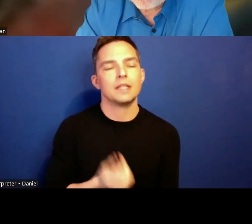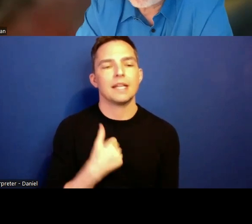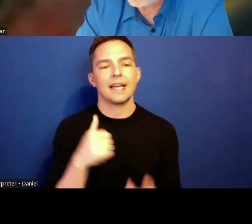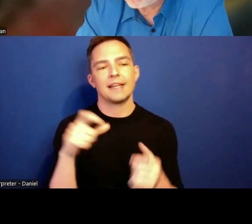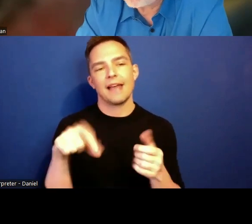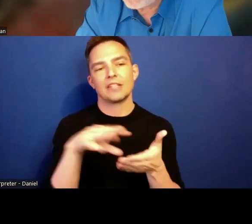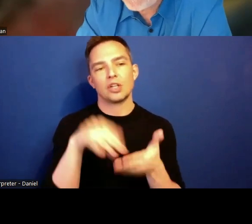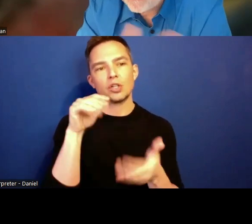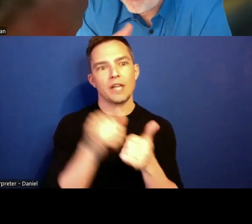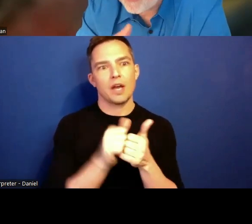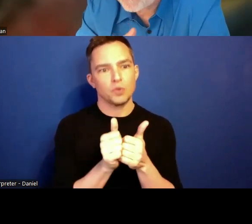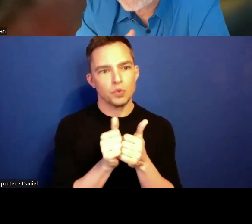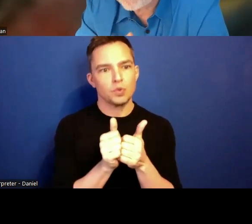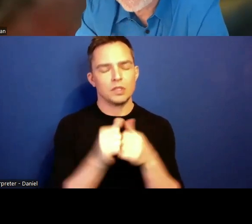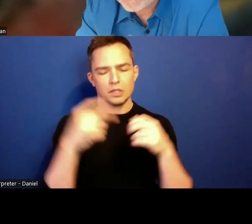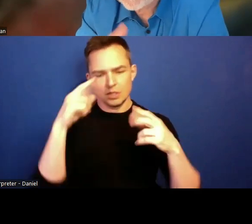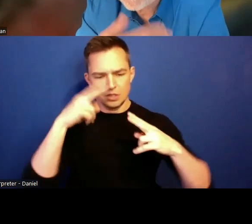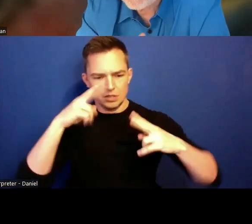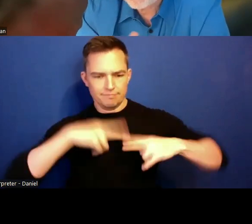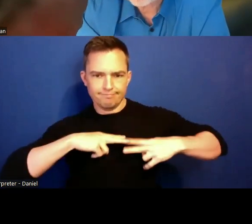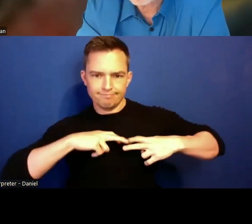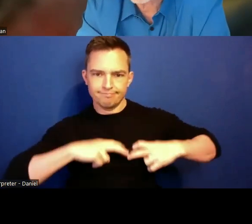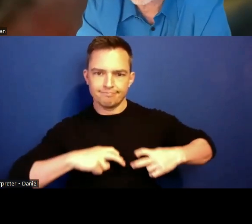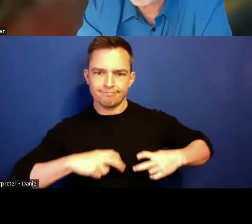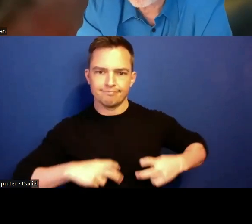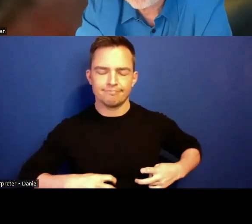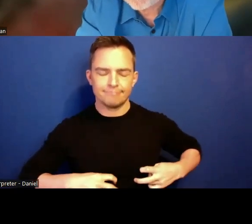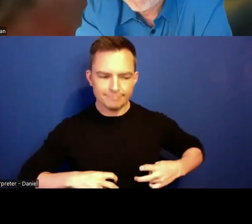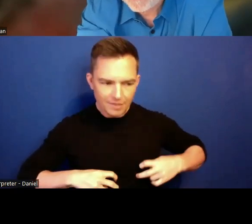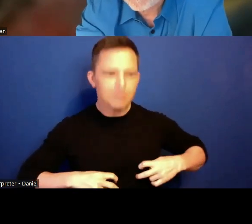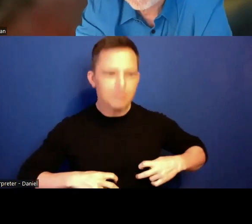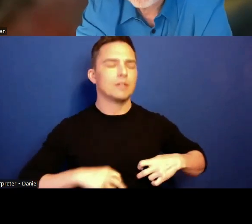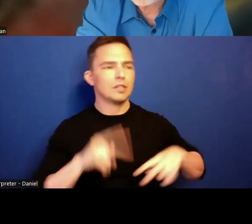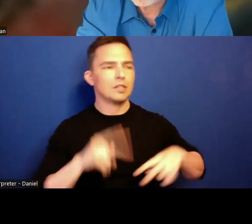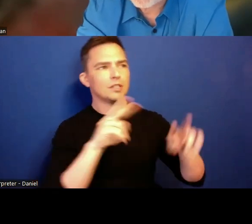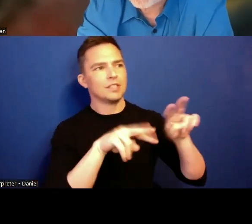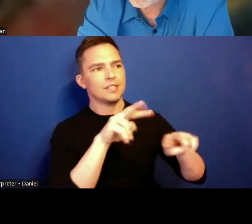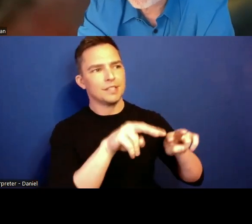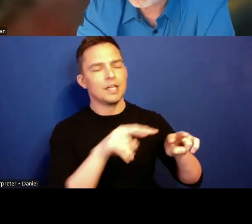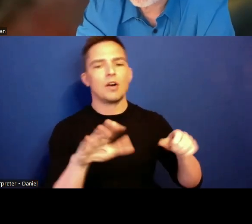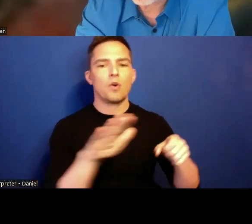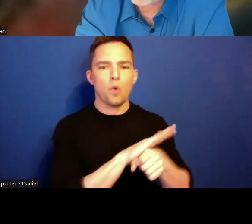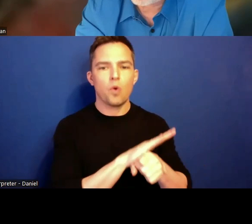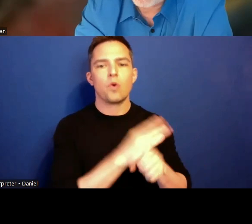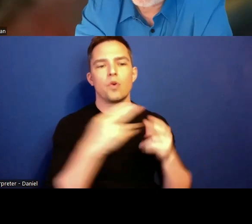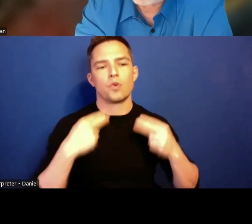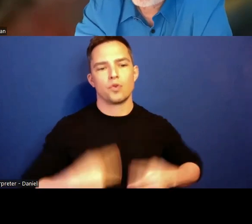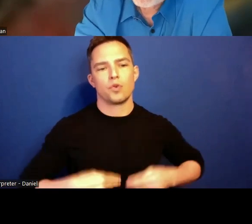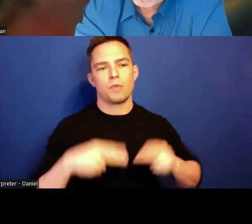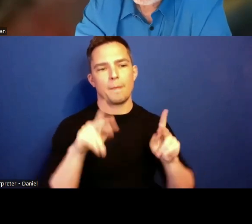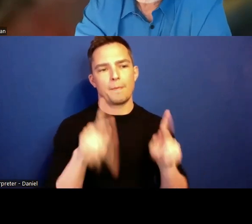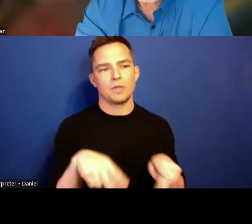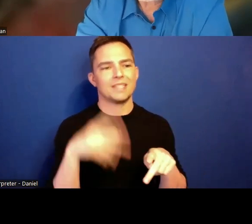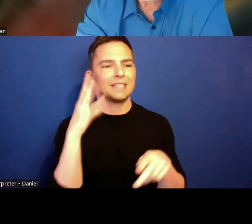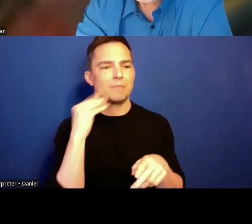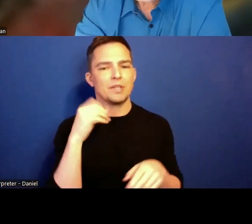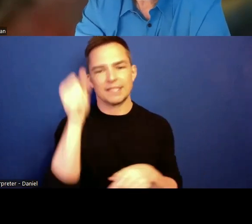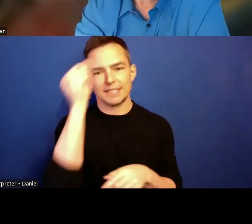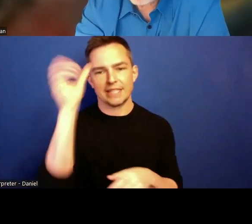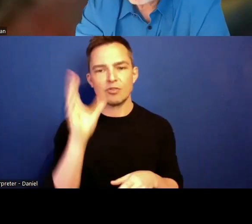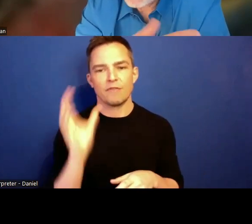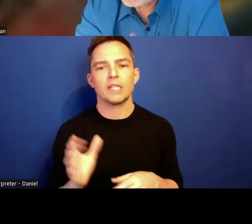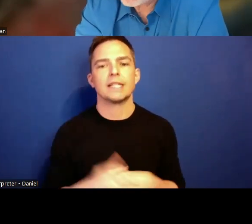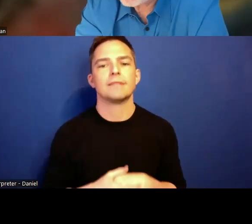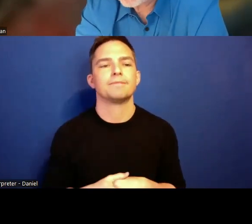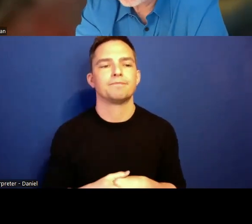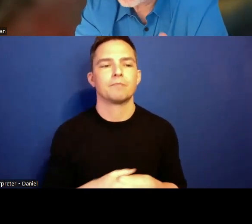to really do the inner work so that I could see her as a whole human being who was experiencing schizophrenia.